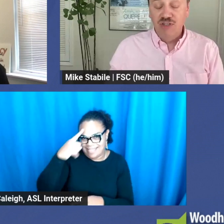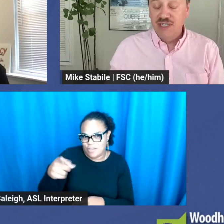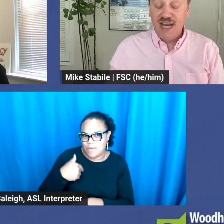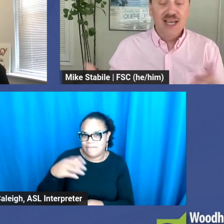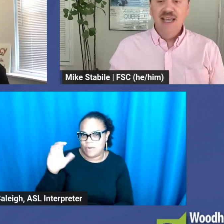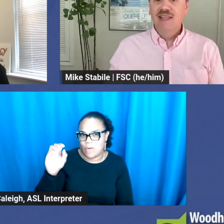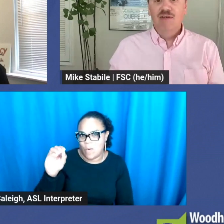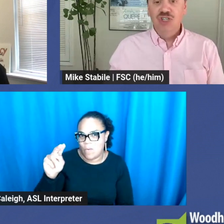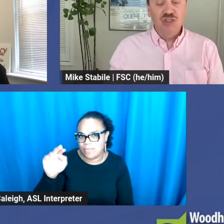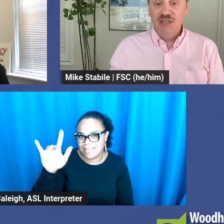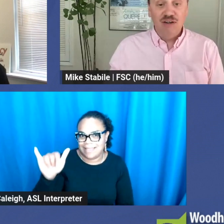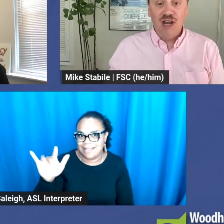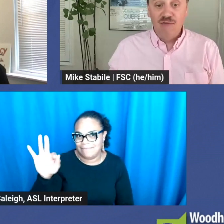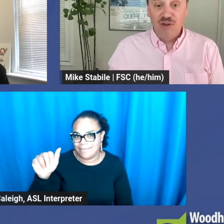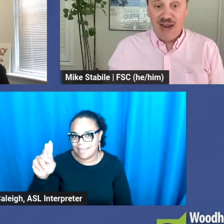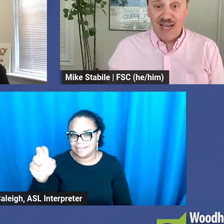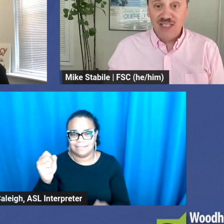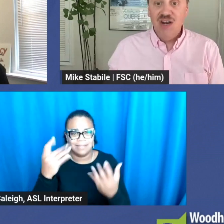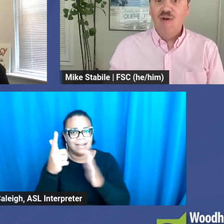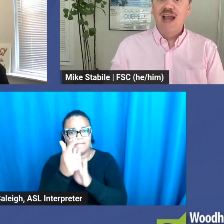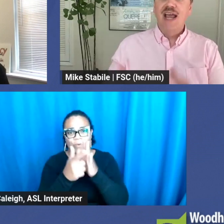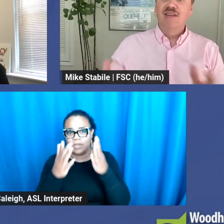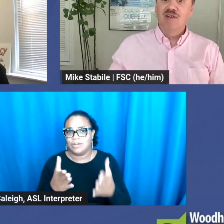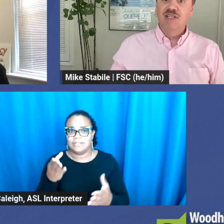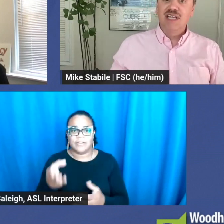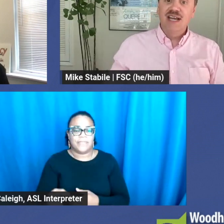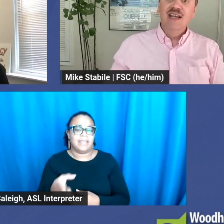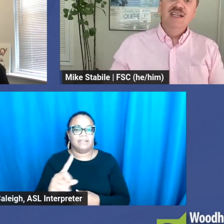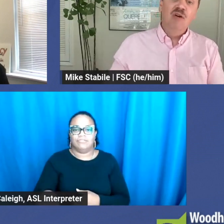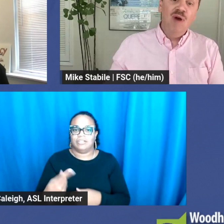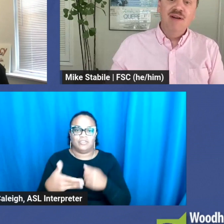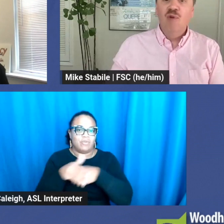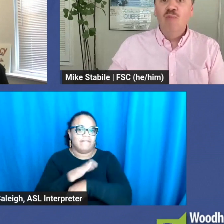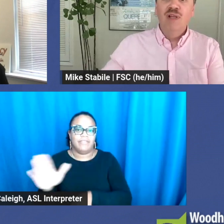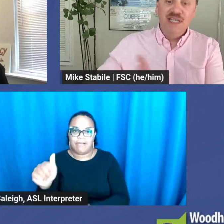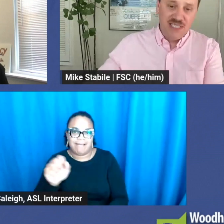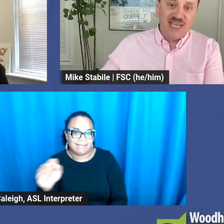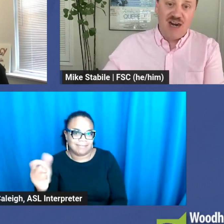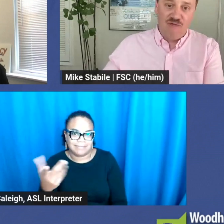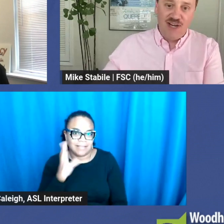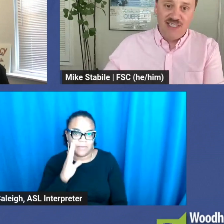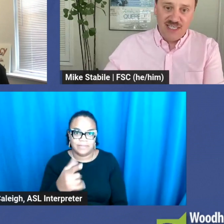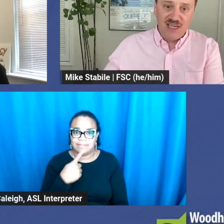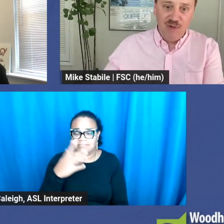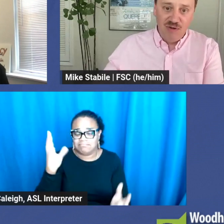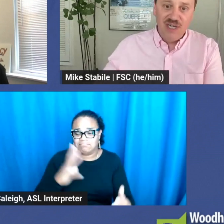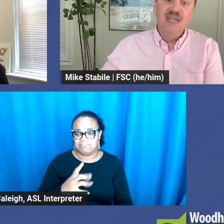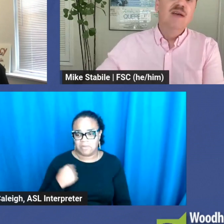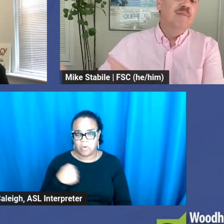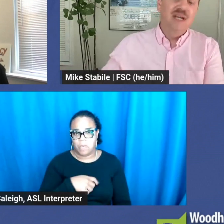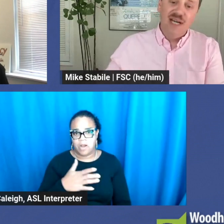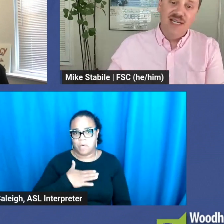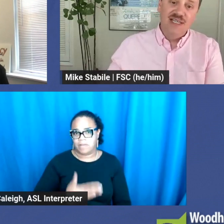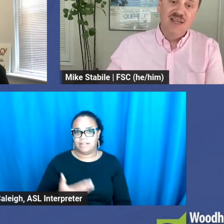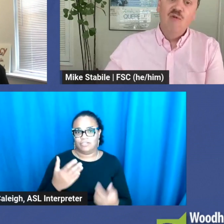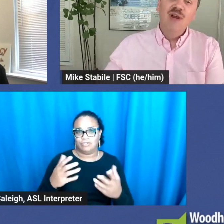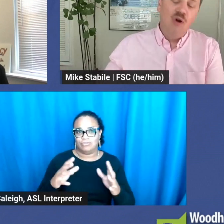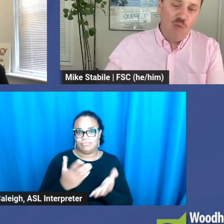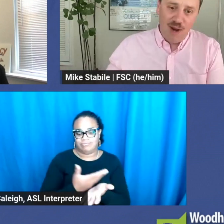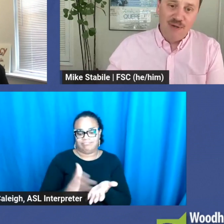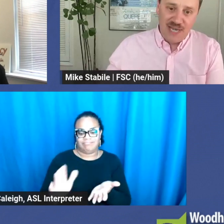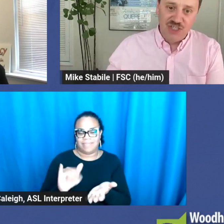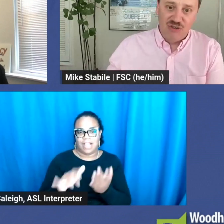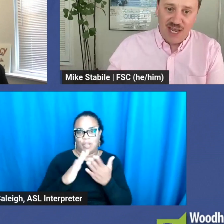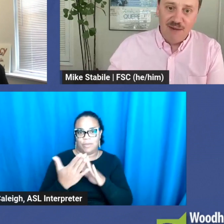of lawyers in tech that are just there to cover their ass, right? And they're going to say, you know what, we're willing to sacrifice this community because we